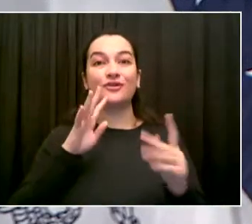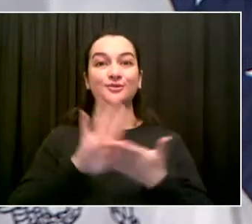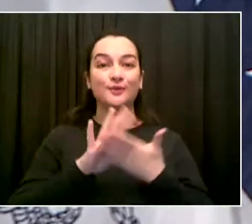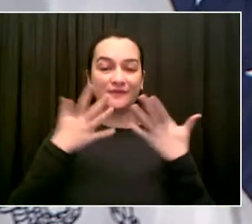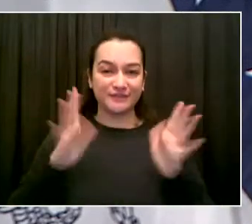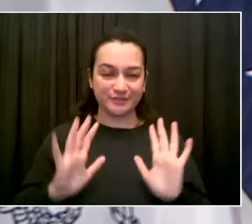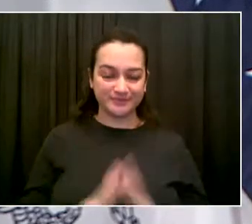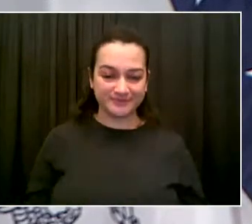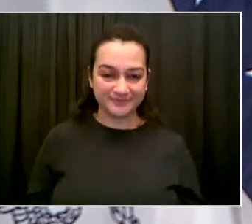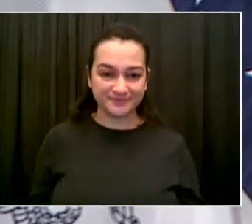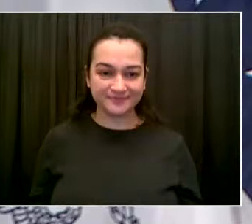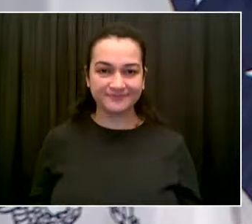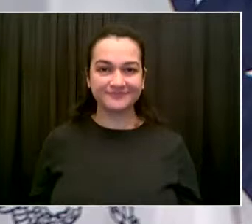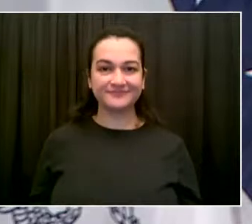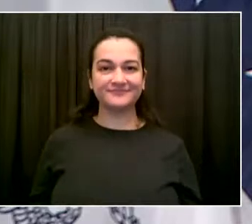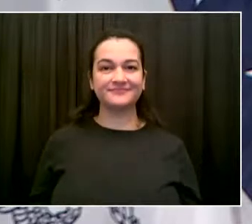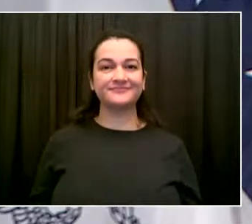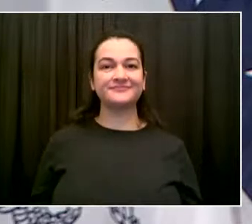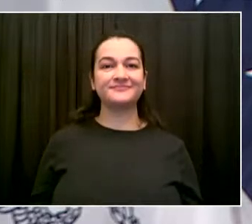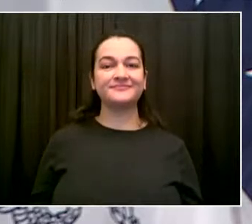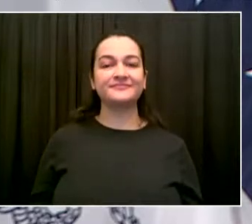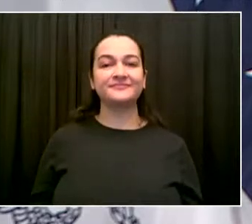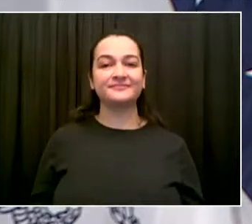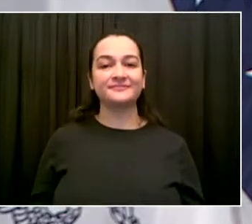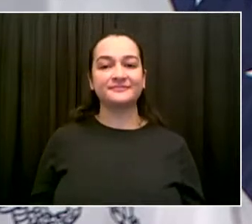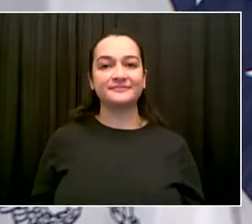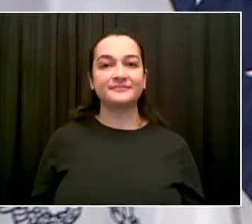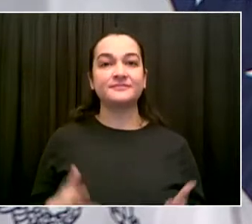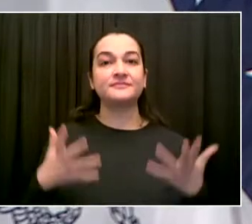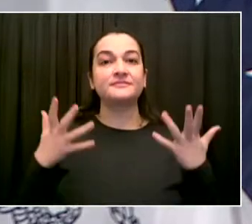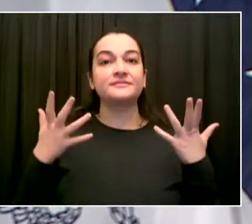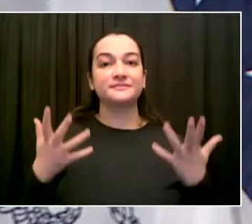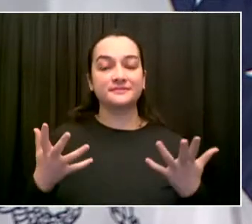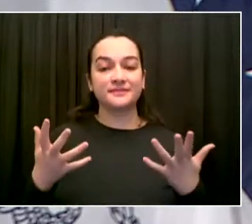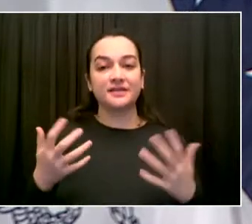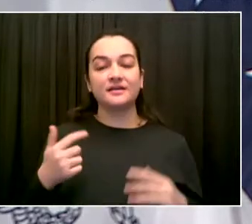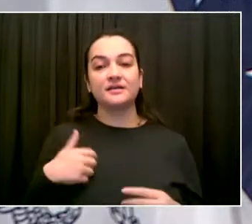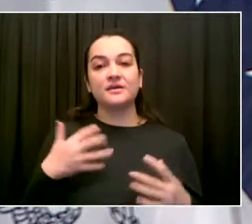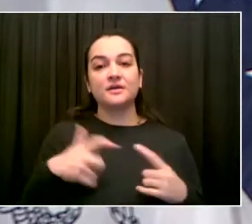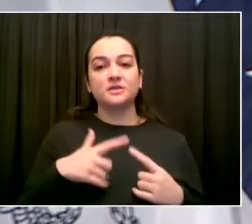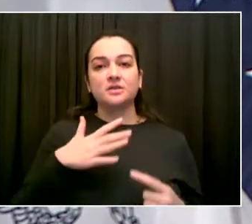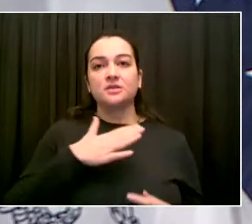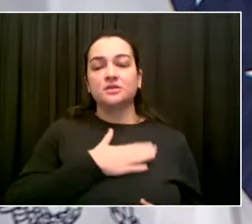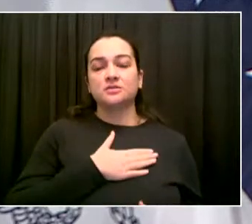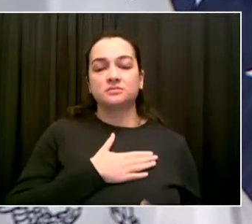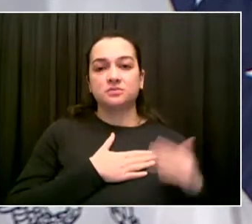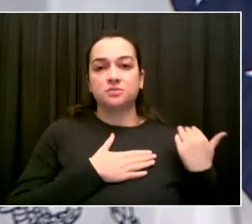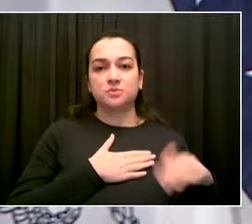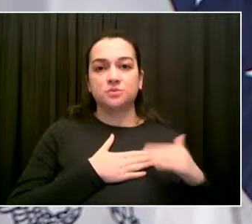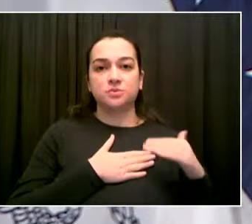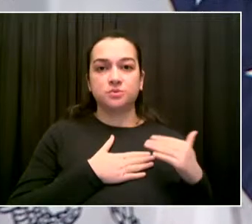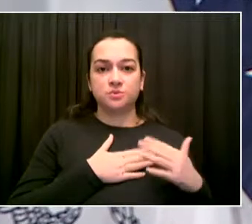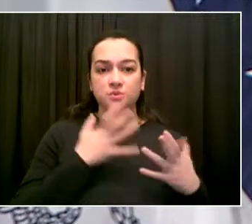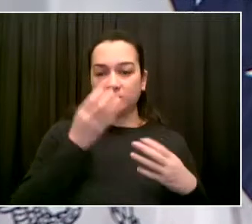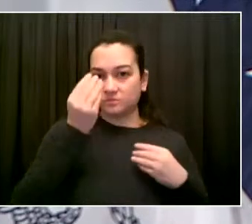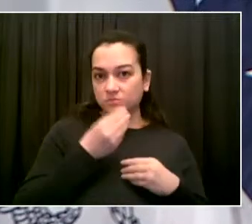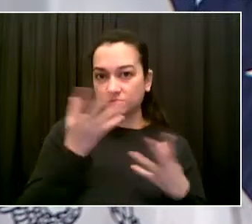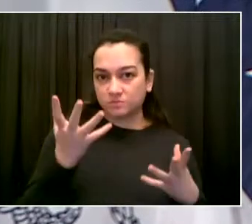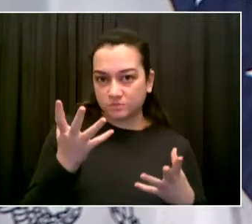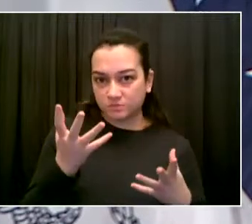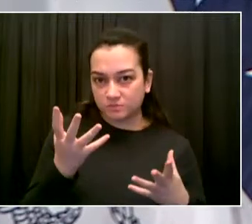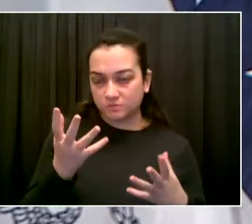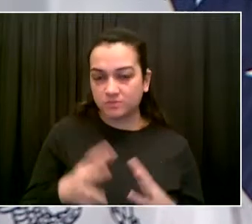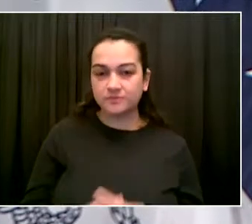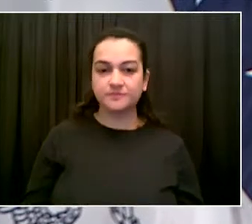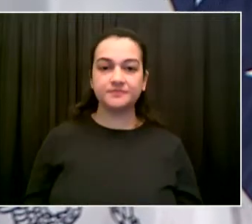everyone, on a somber note, and this is important because I go to indicators in just a second.